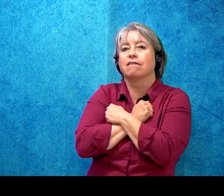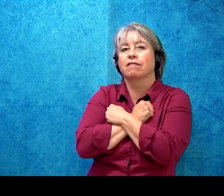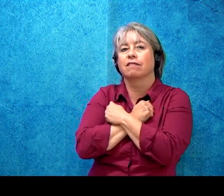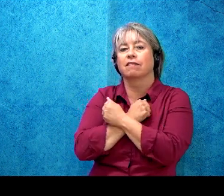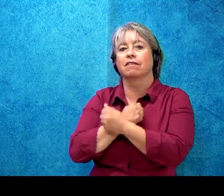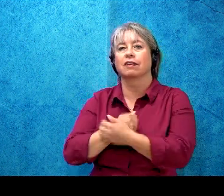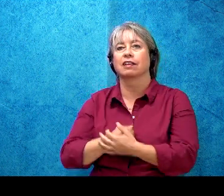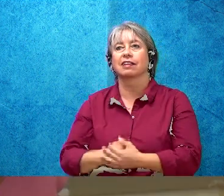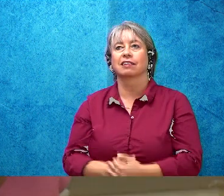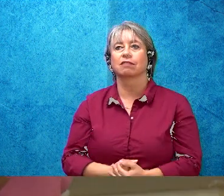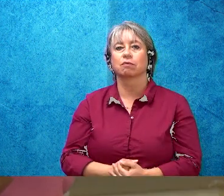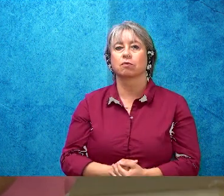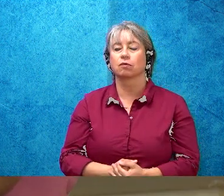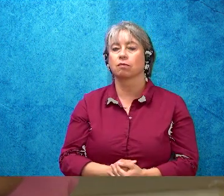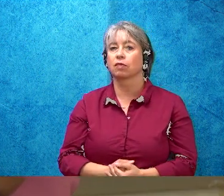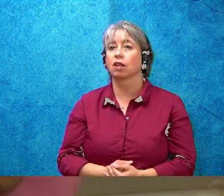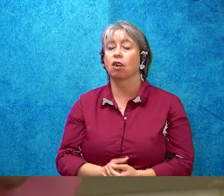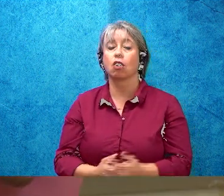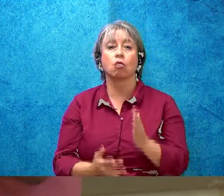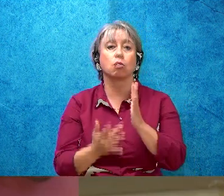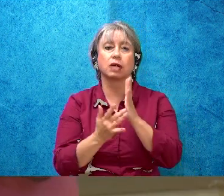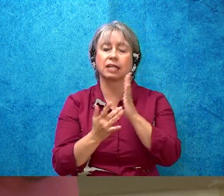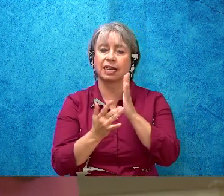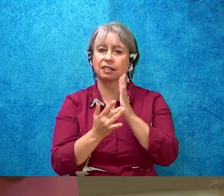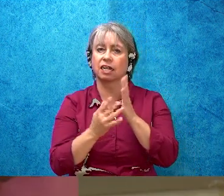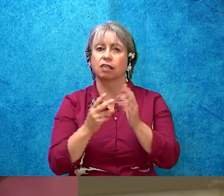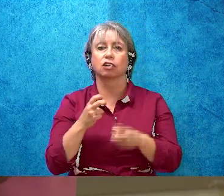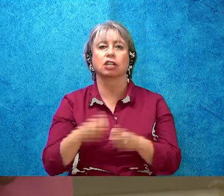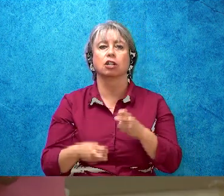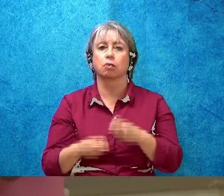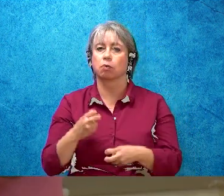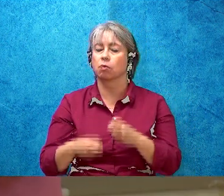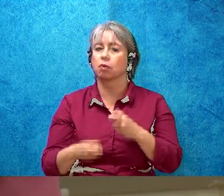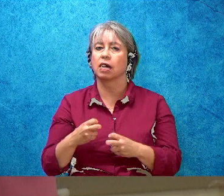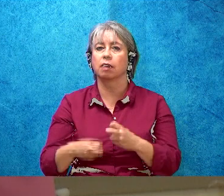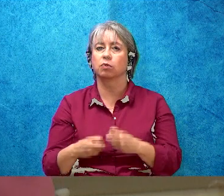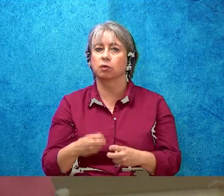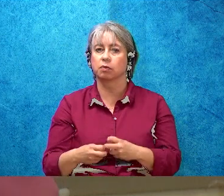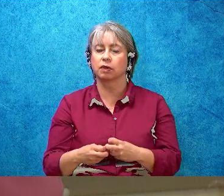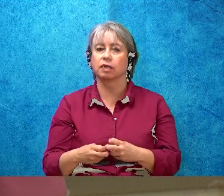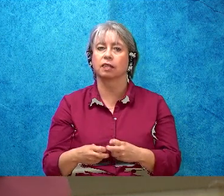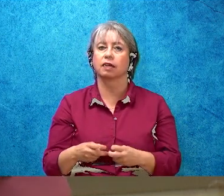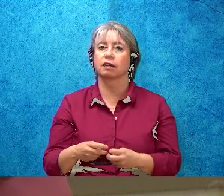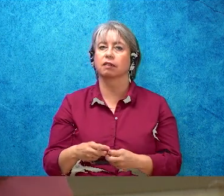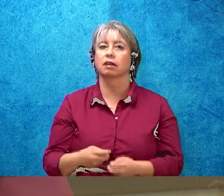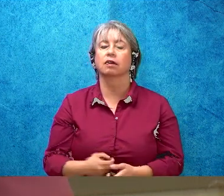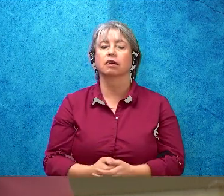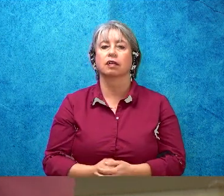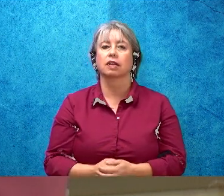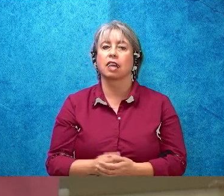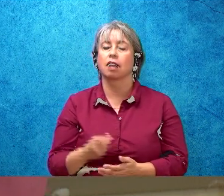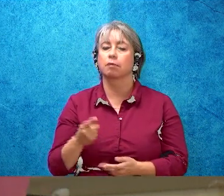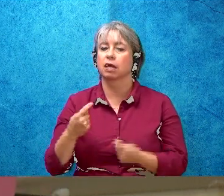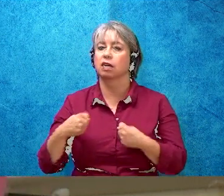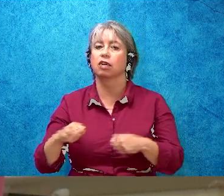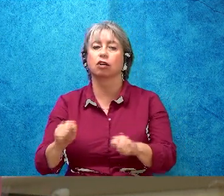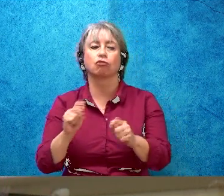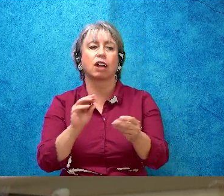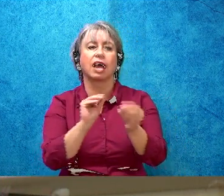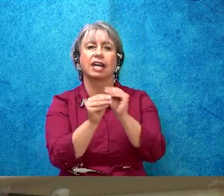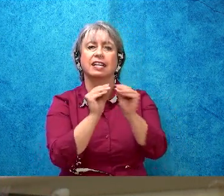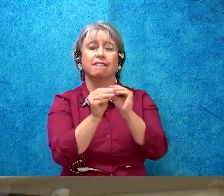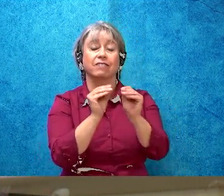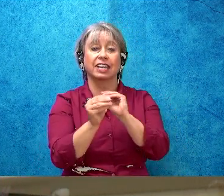Oh, we had a technology issue. I'm just going to finish telling y'all the story, and then I'm going to roll over here and try to fix that. But what